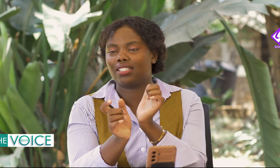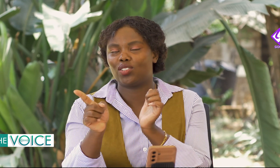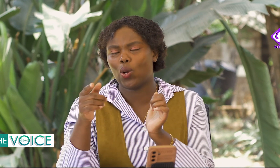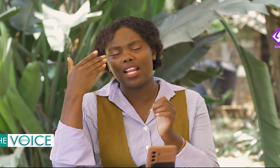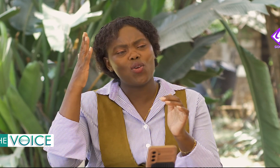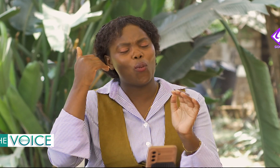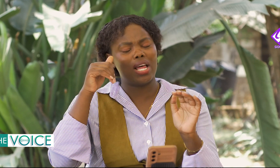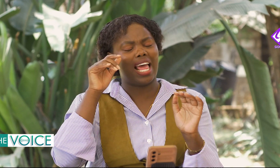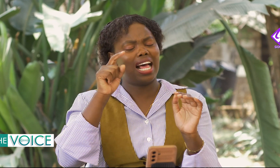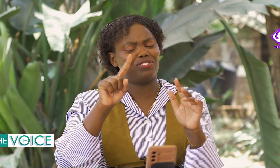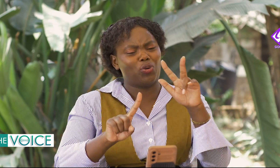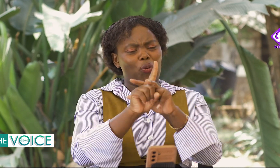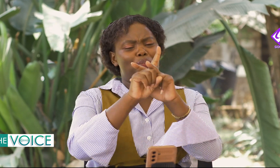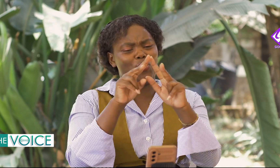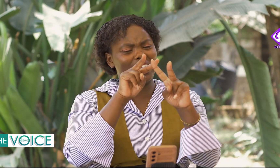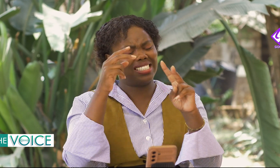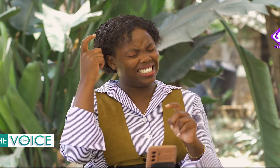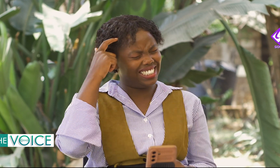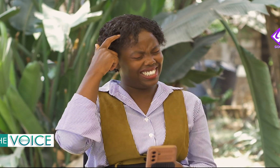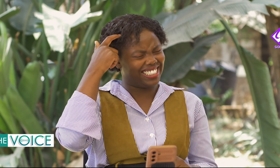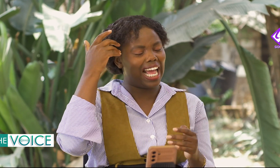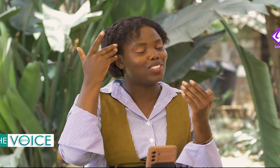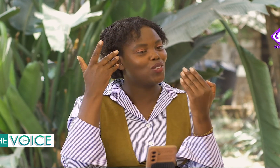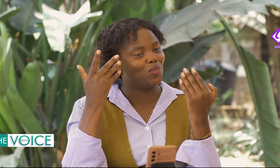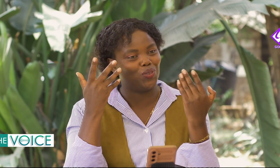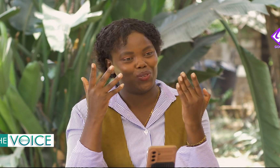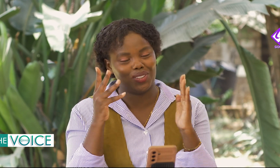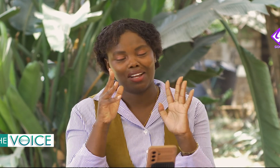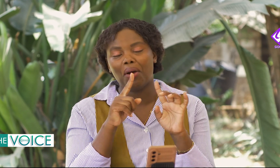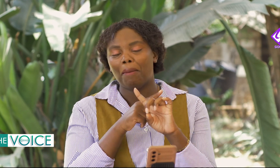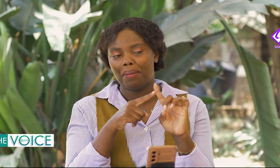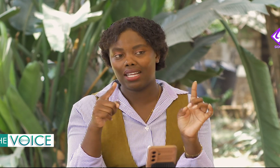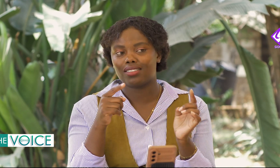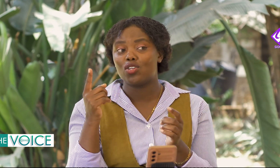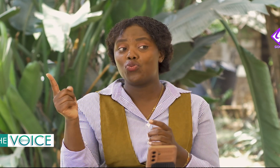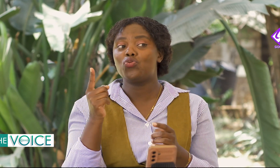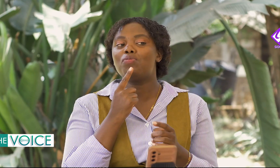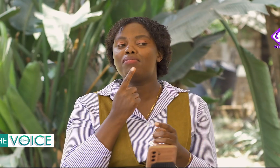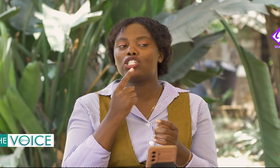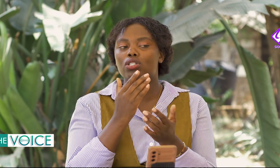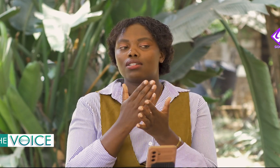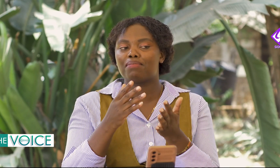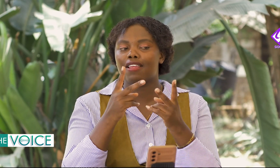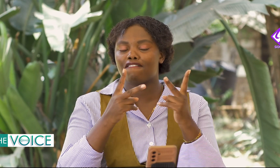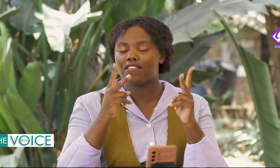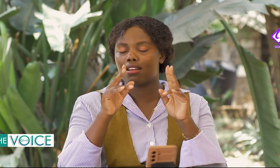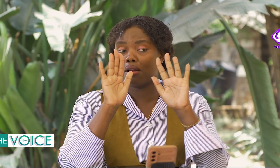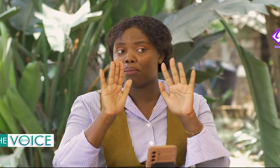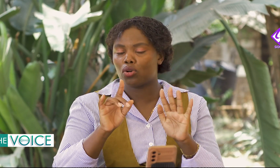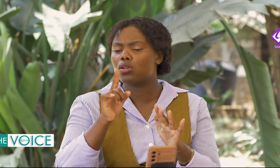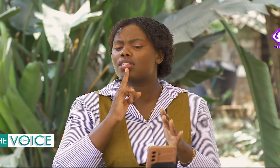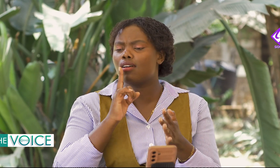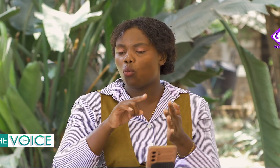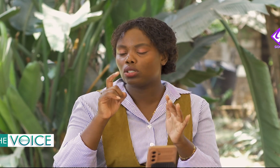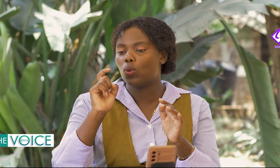health and at the same time they are people with disability, they always say it's a curse. I don't know what